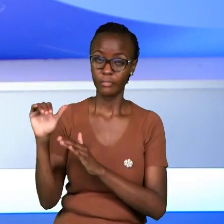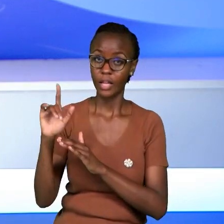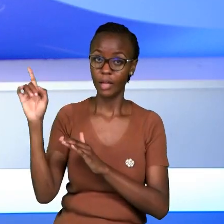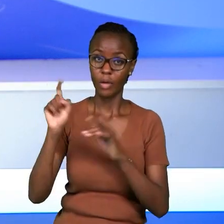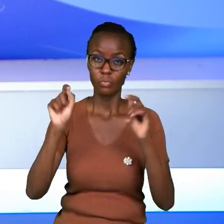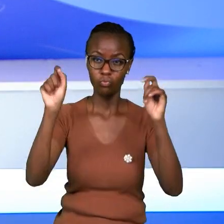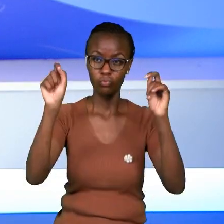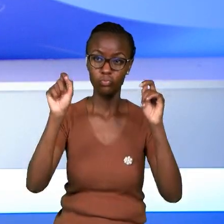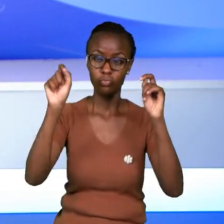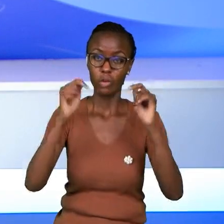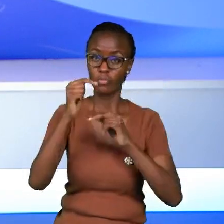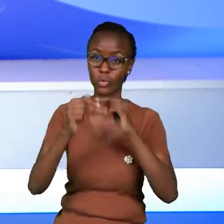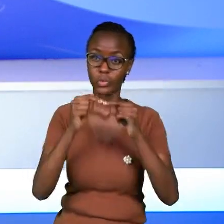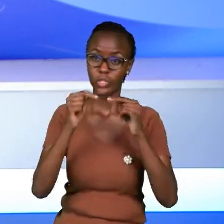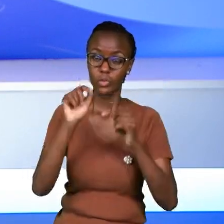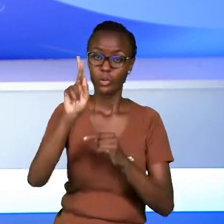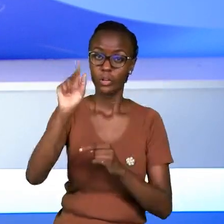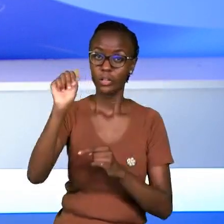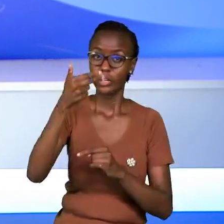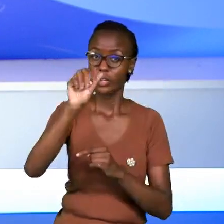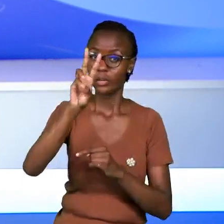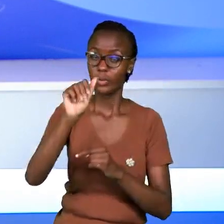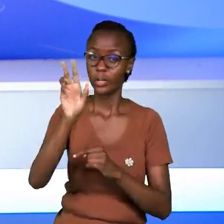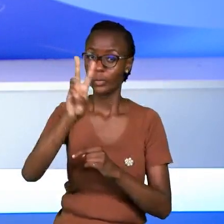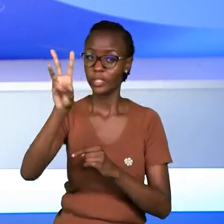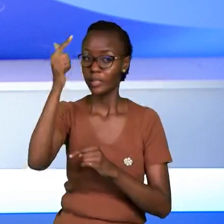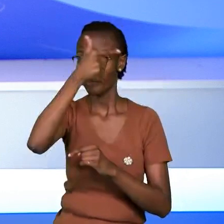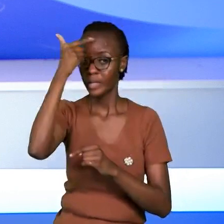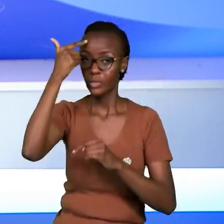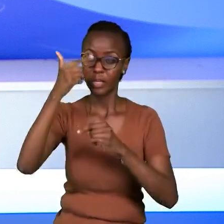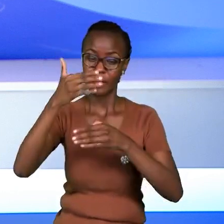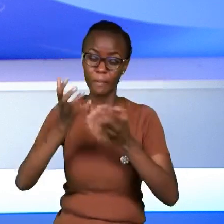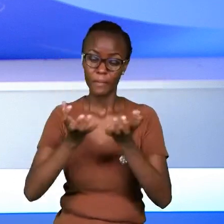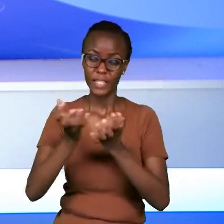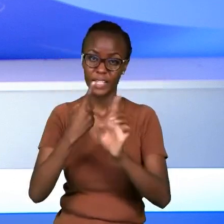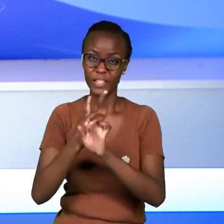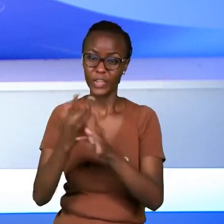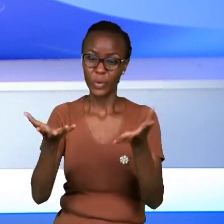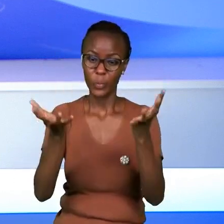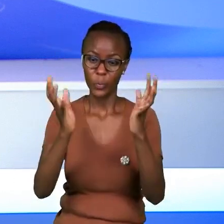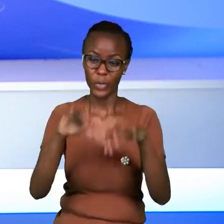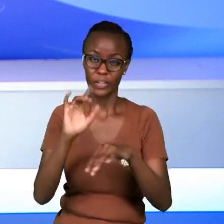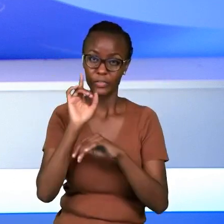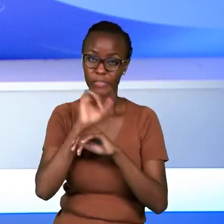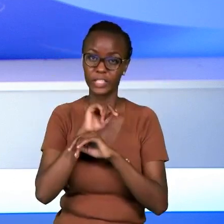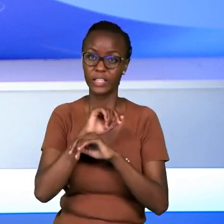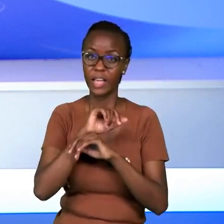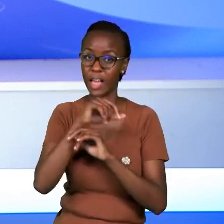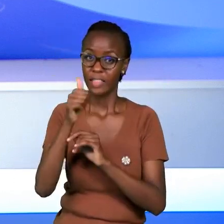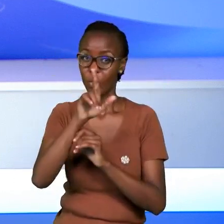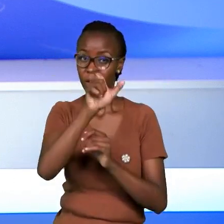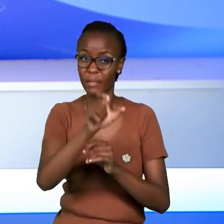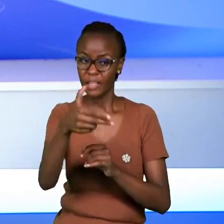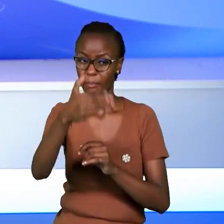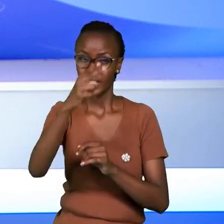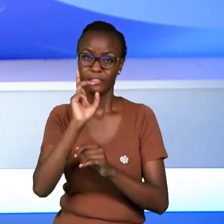Protests rocked Kahawa West the day after locals woke up to demolitions of their business stores. One man was allegedly shot dead by police, angering the